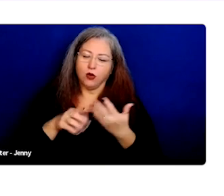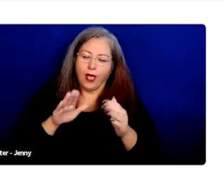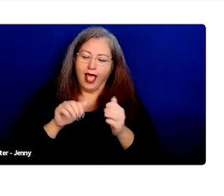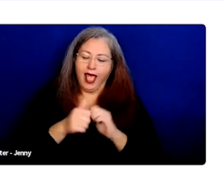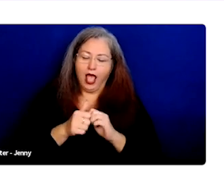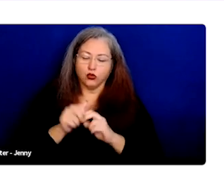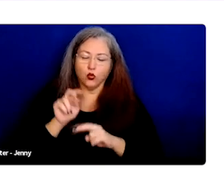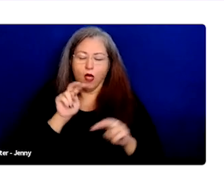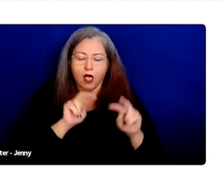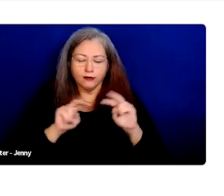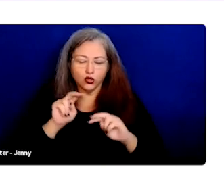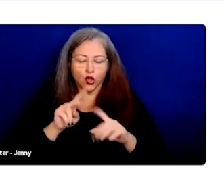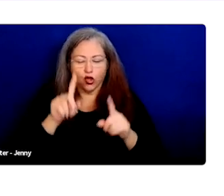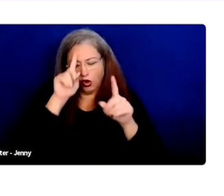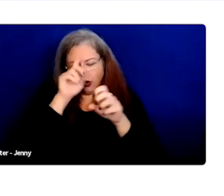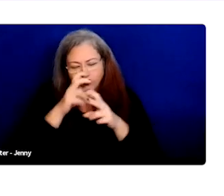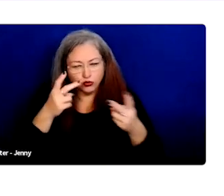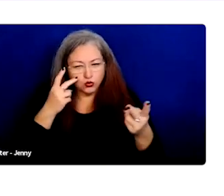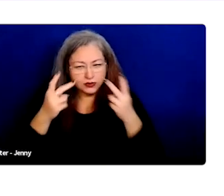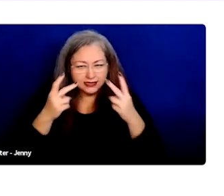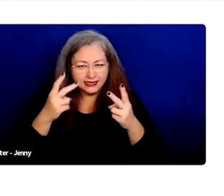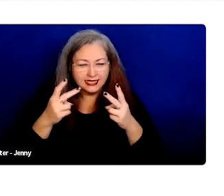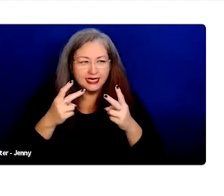observe it, to see what's happening, and then to shift it.